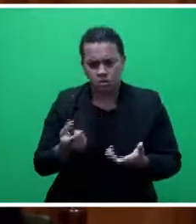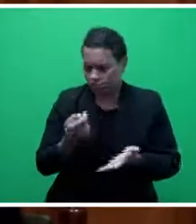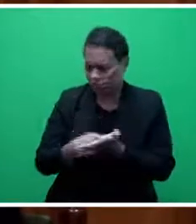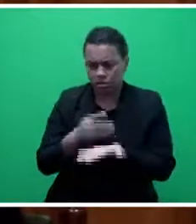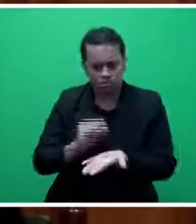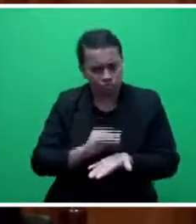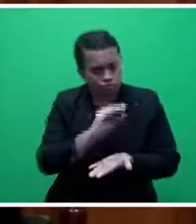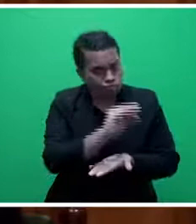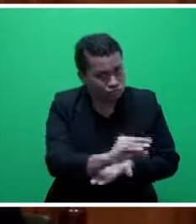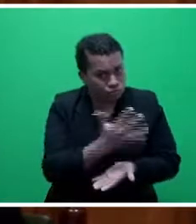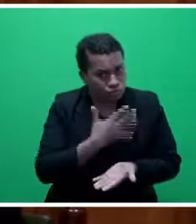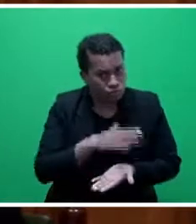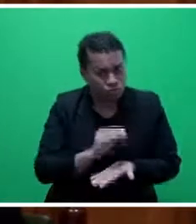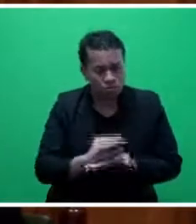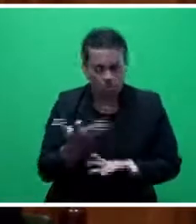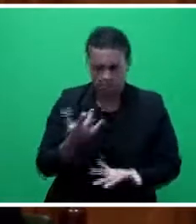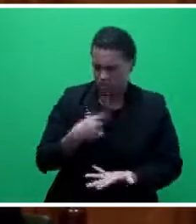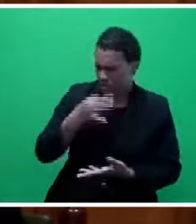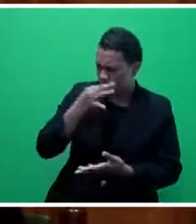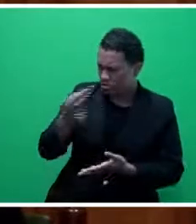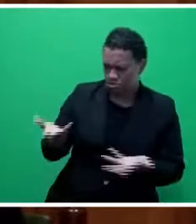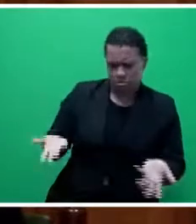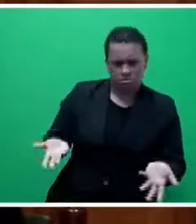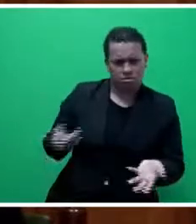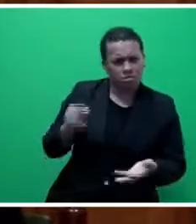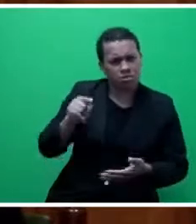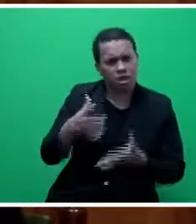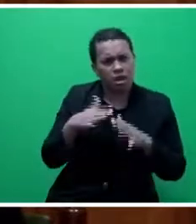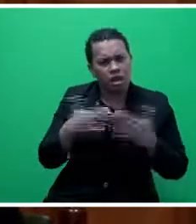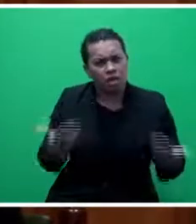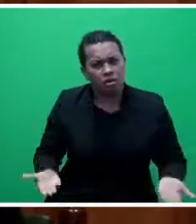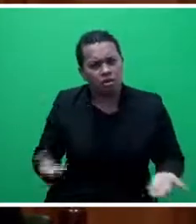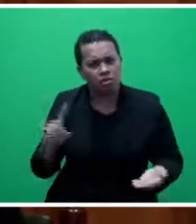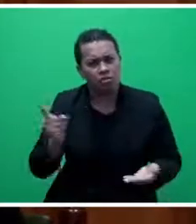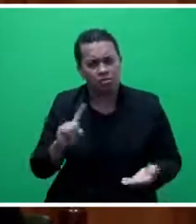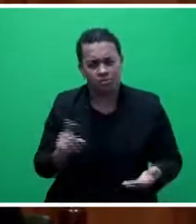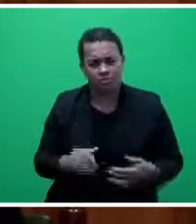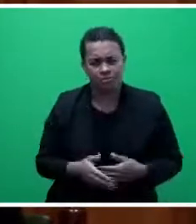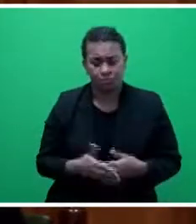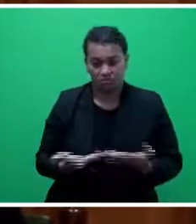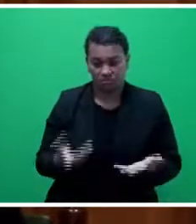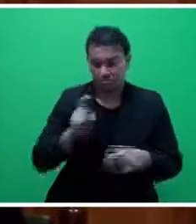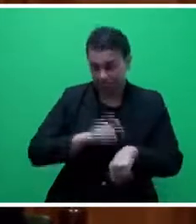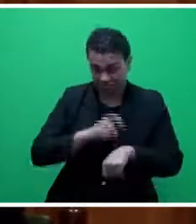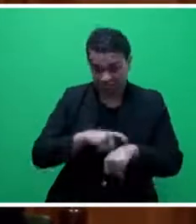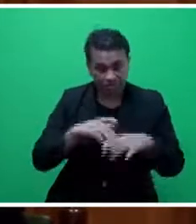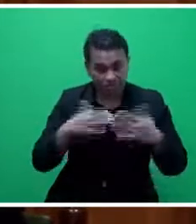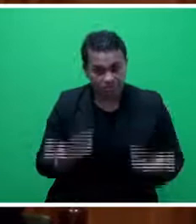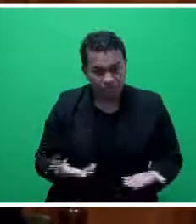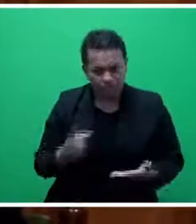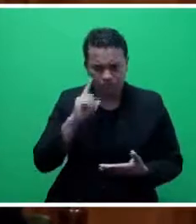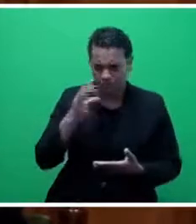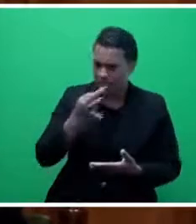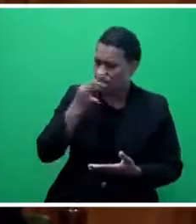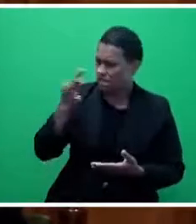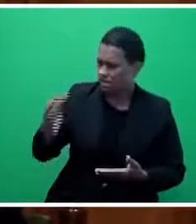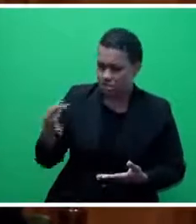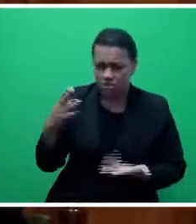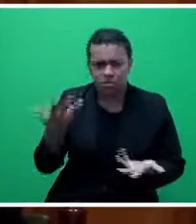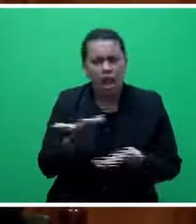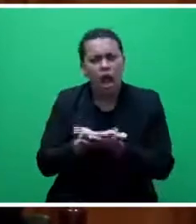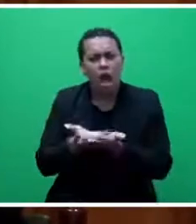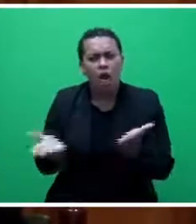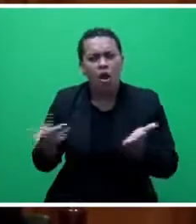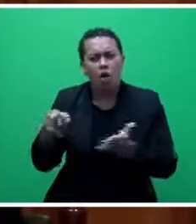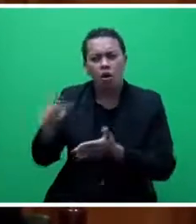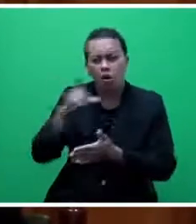can we do to get the banks to lend at this time and reduce interest rates? And they said it's the confidence of the banks